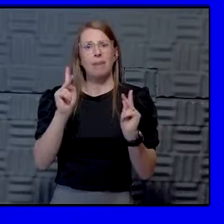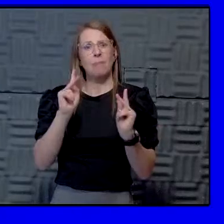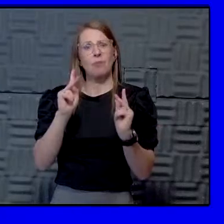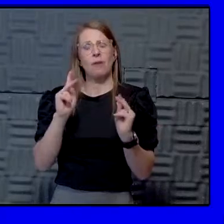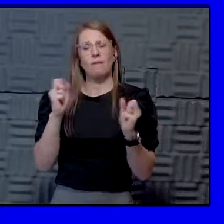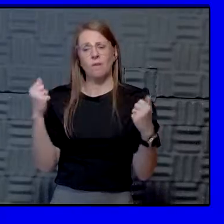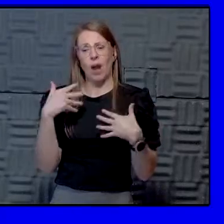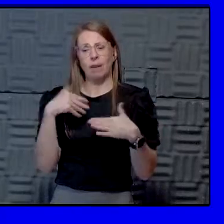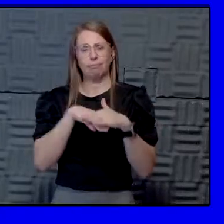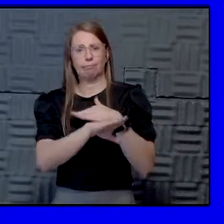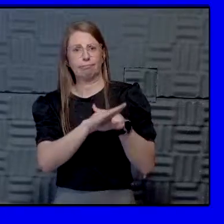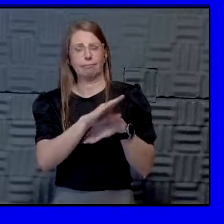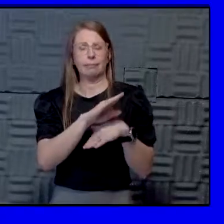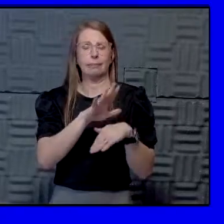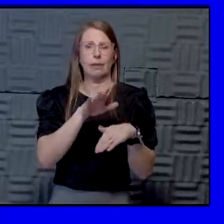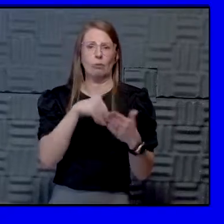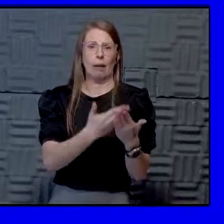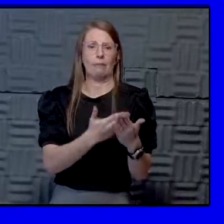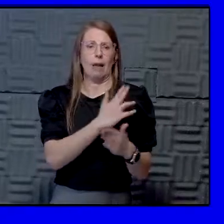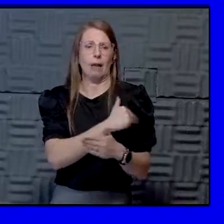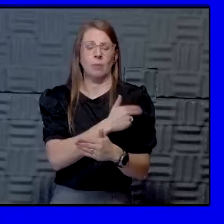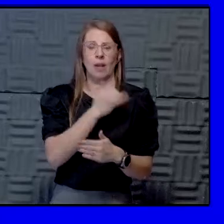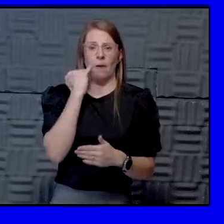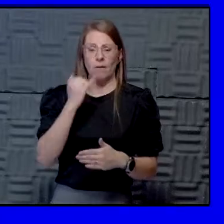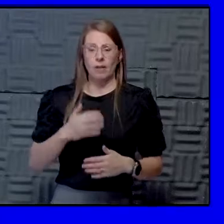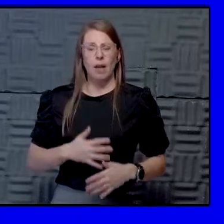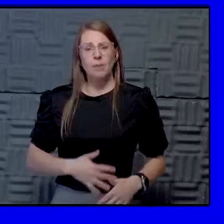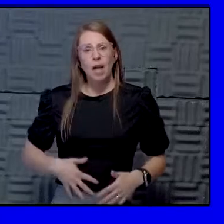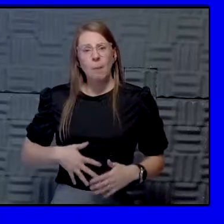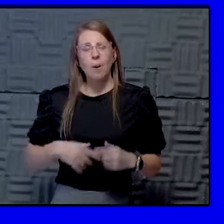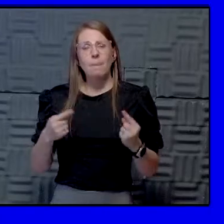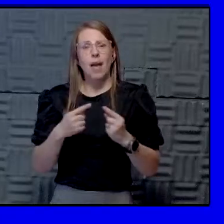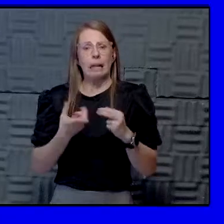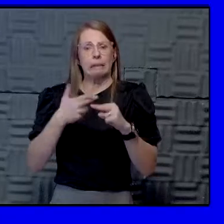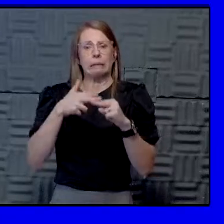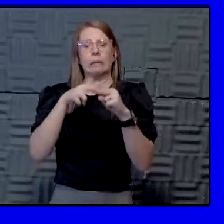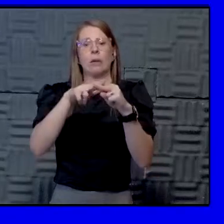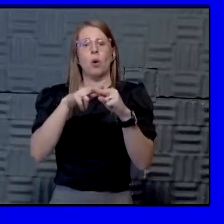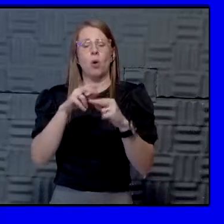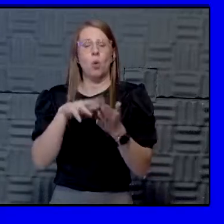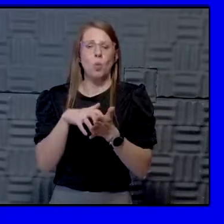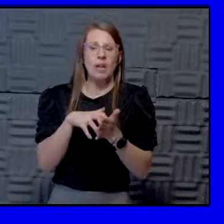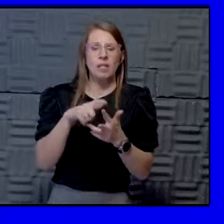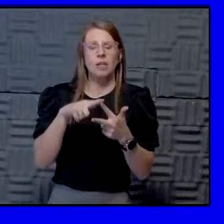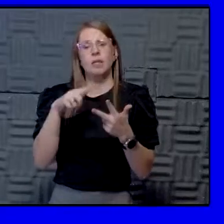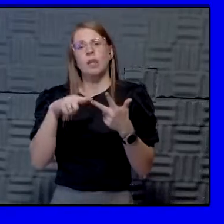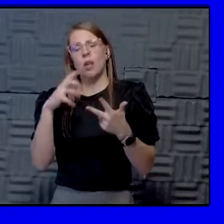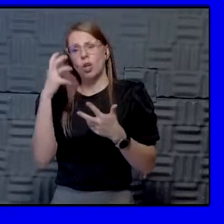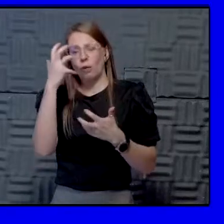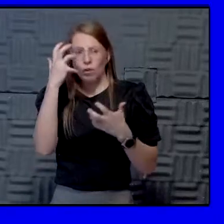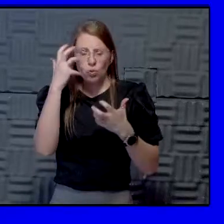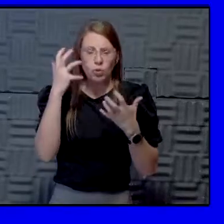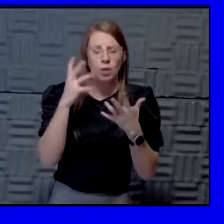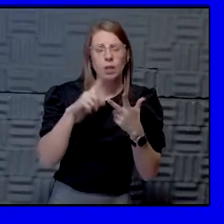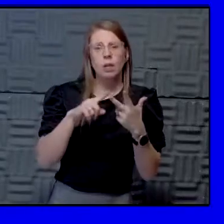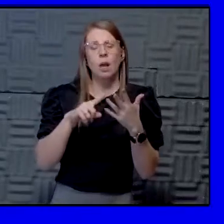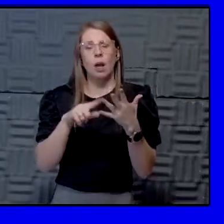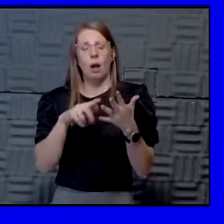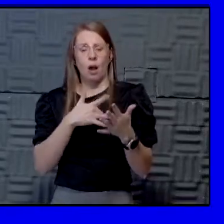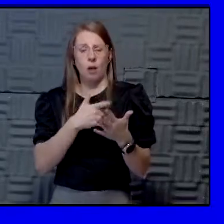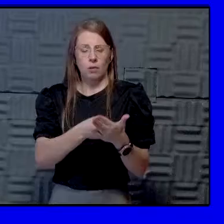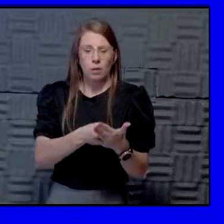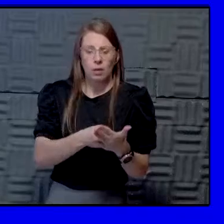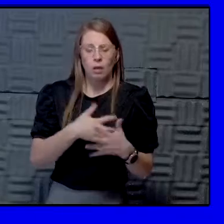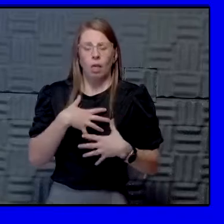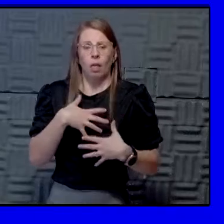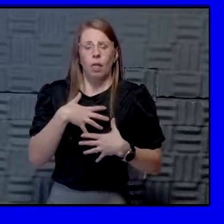having issues, increasing abdominal pain, otherwise weakness, confusion, heart attack symptoms,